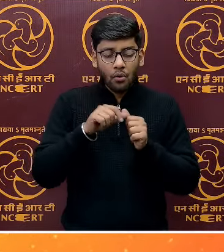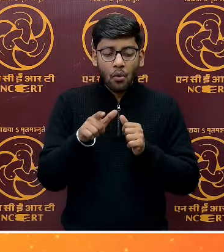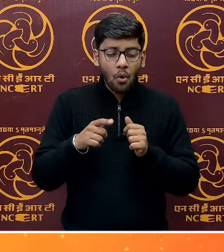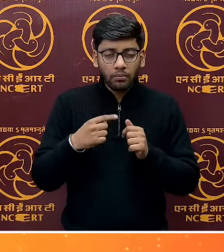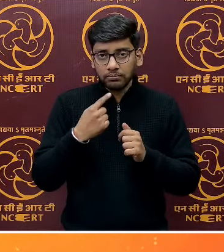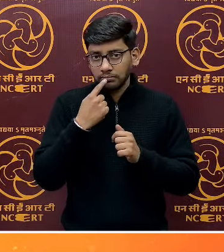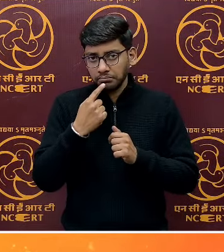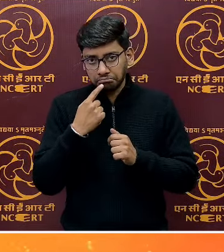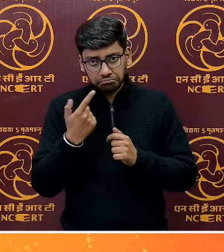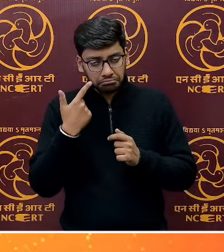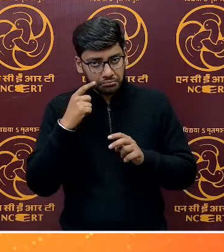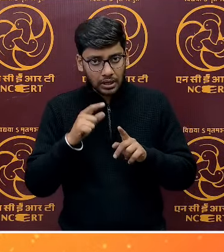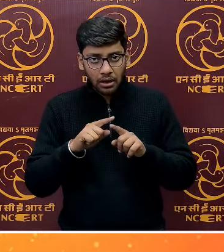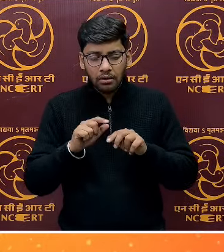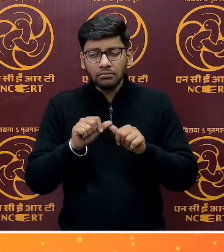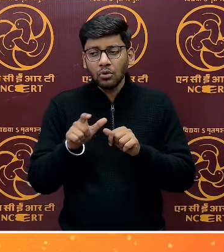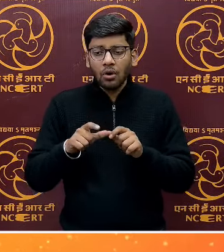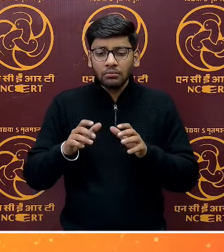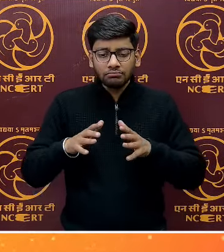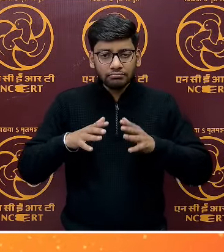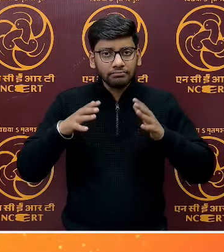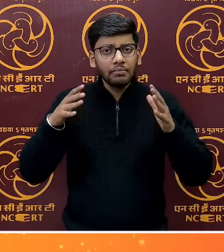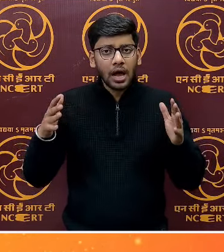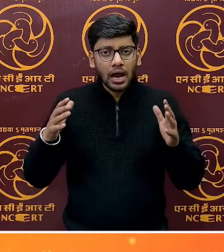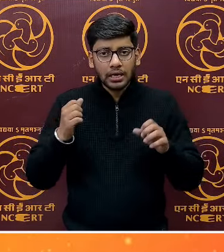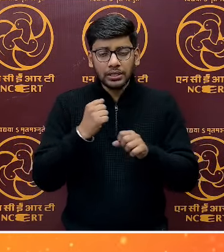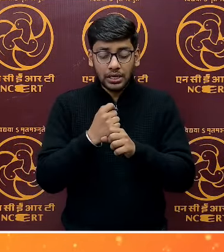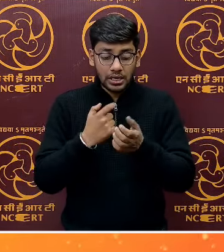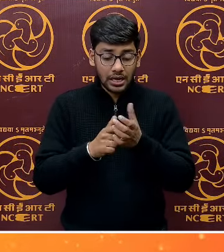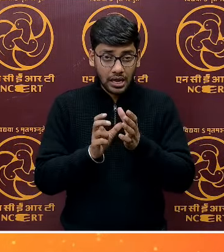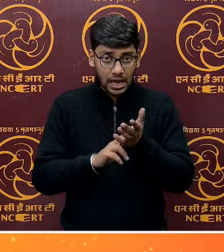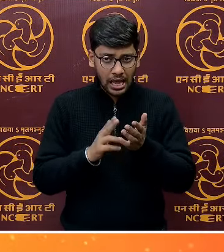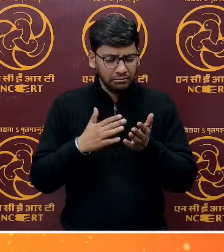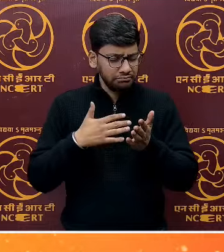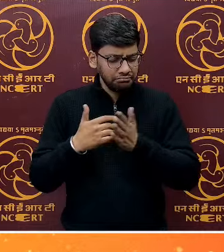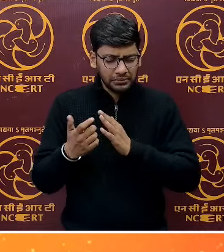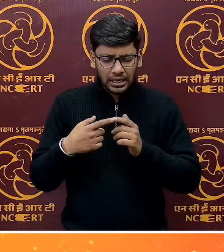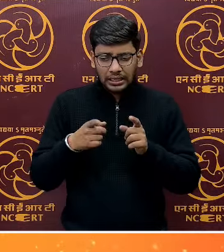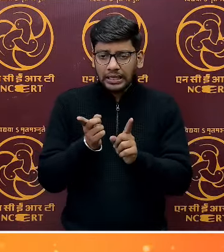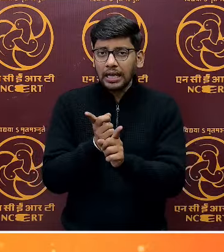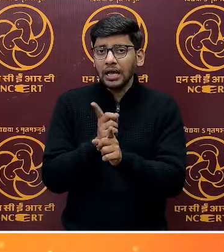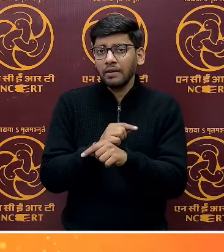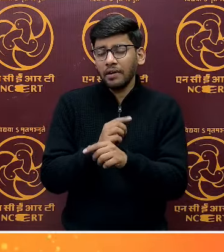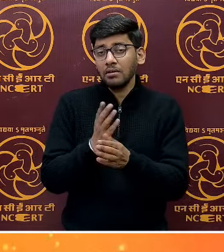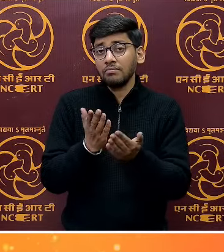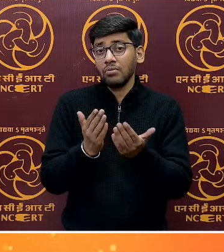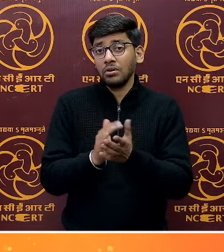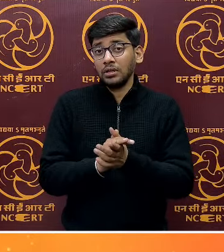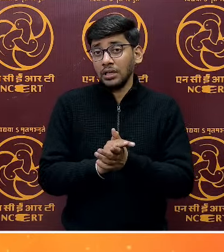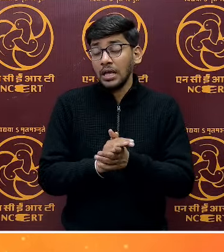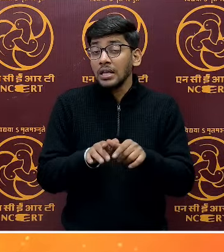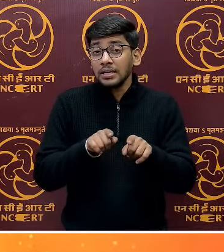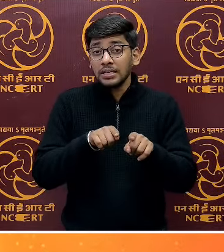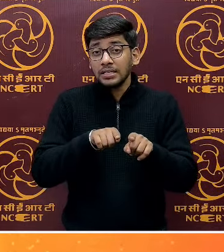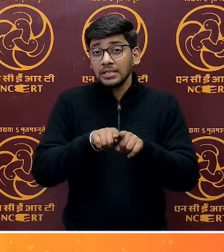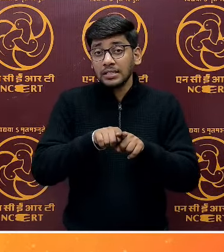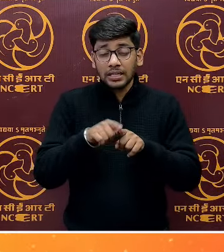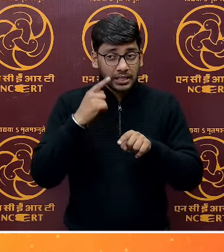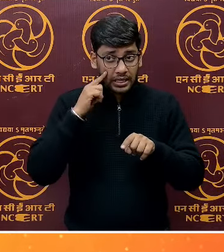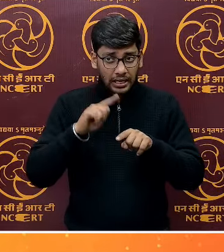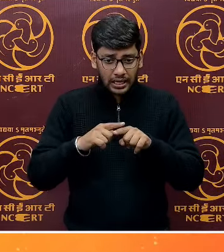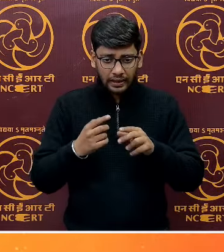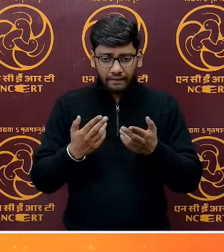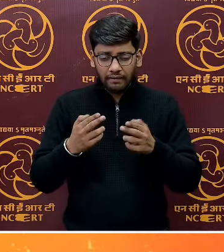be, you have to be big, you have to be grand, and so on. It's an inversion. Like also, if you